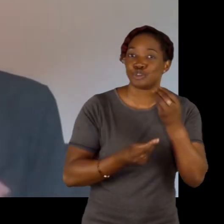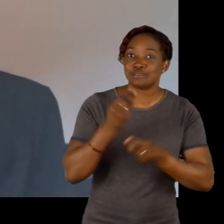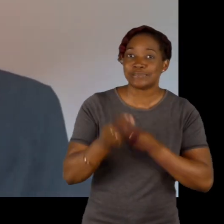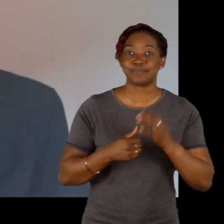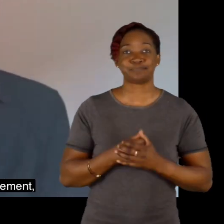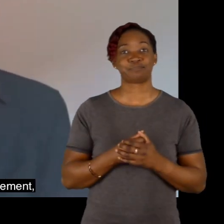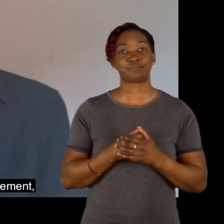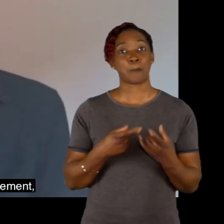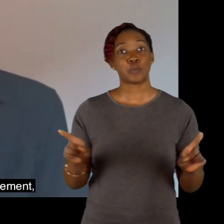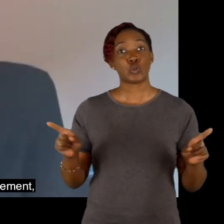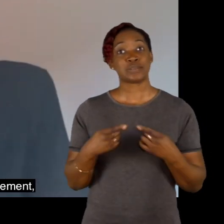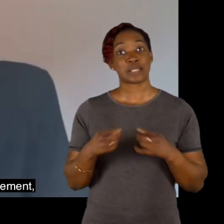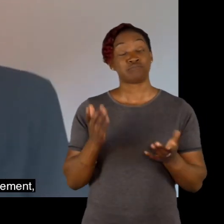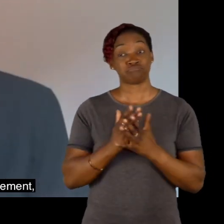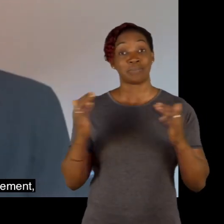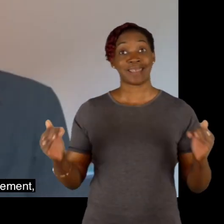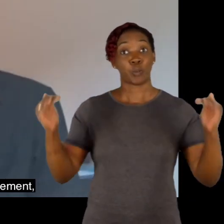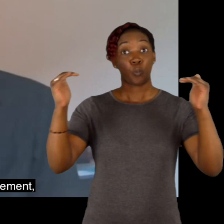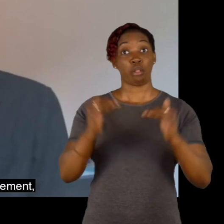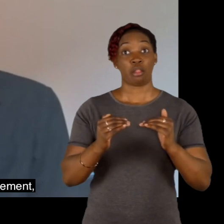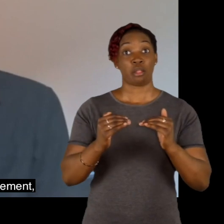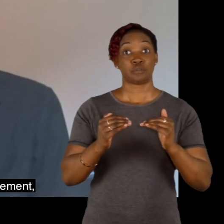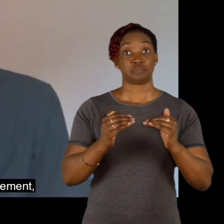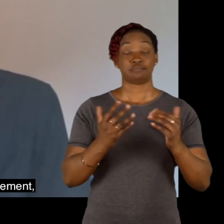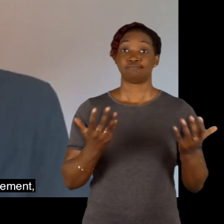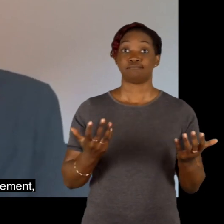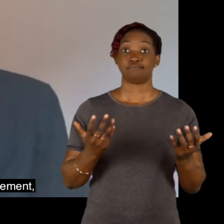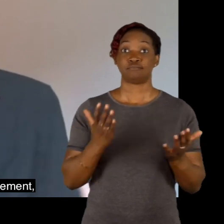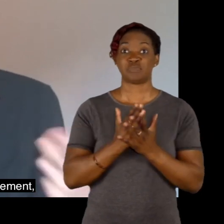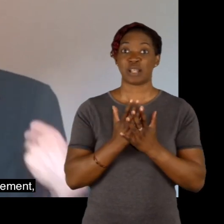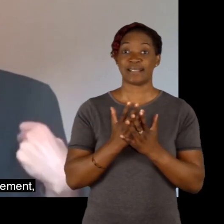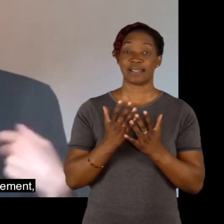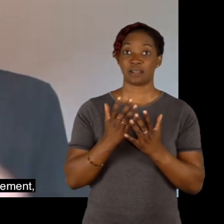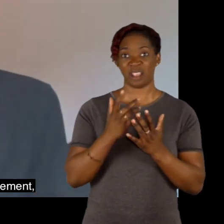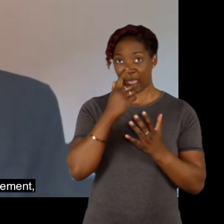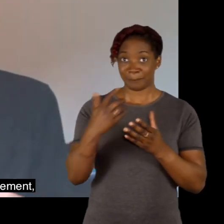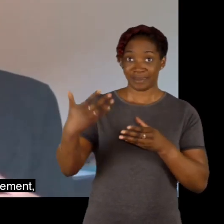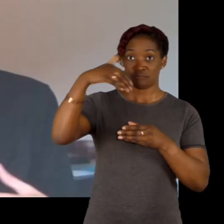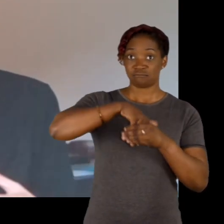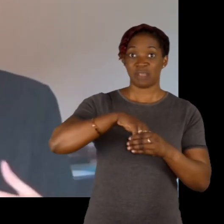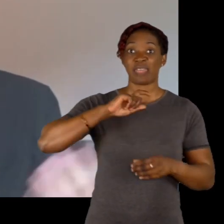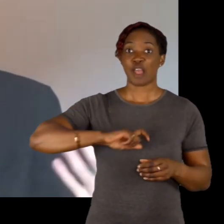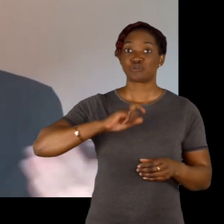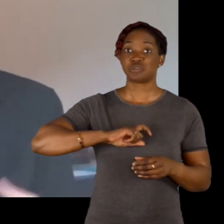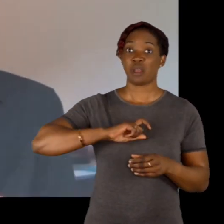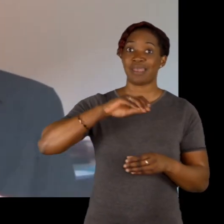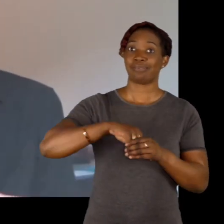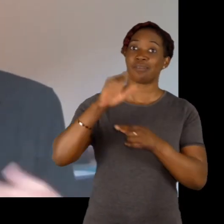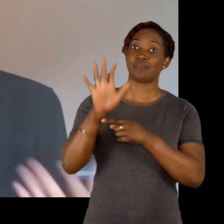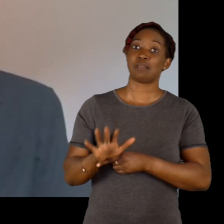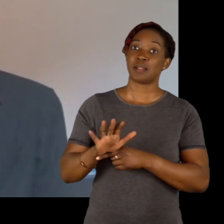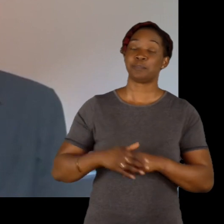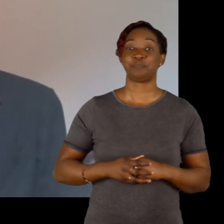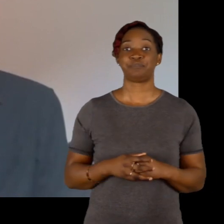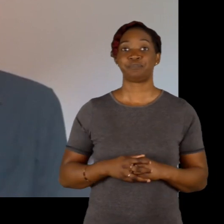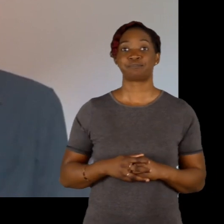the film. The music is another the music as another unique element which can become part of the